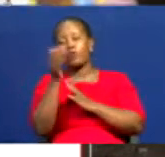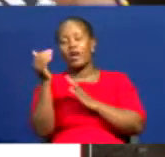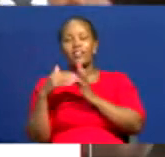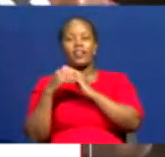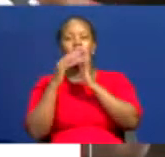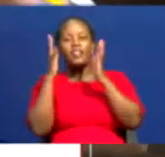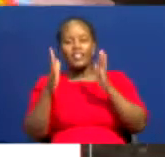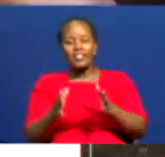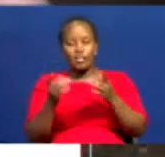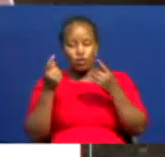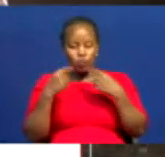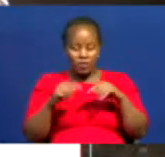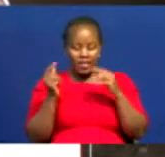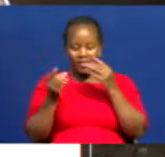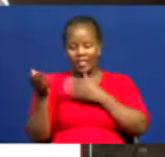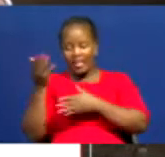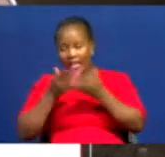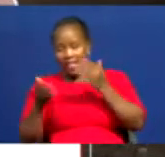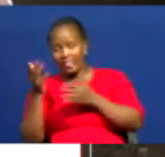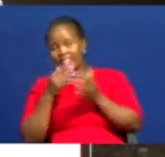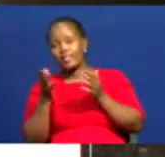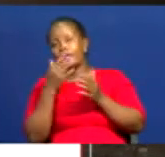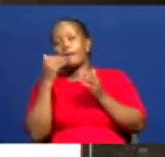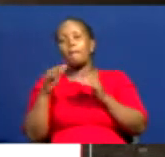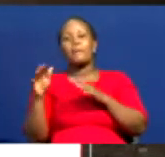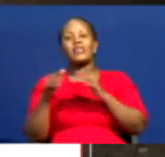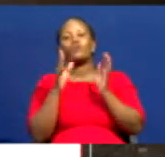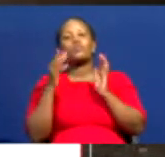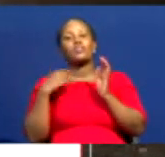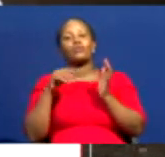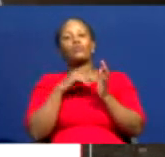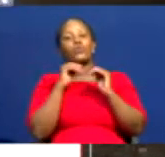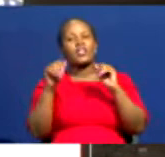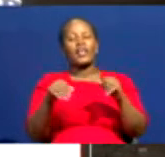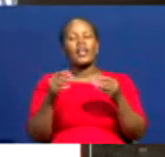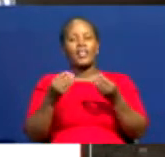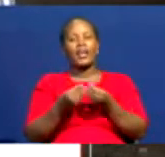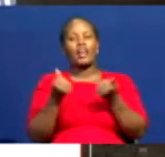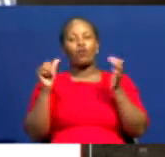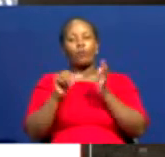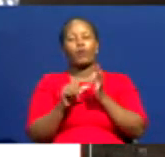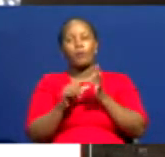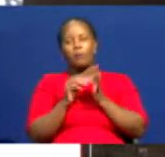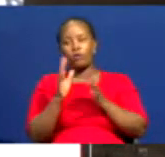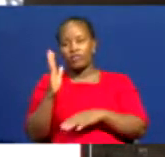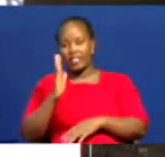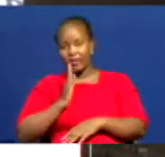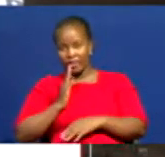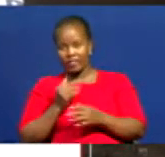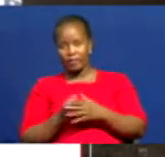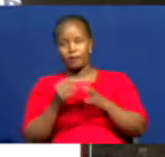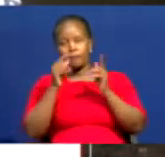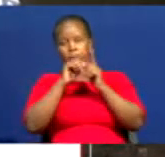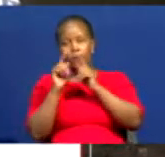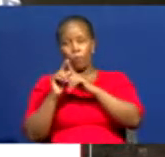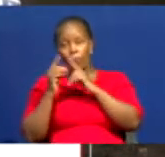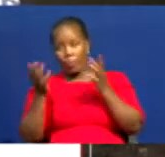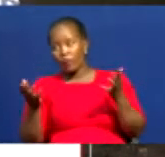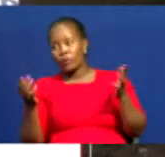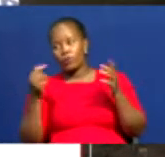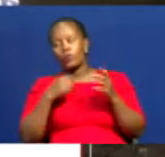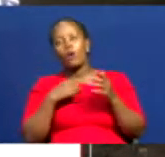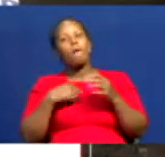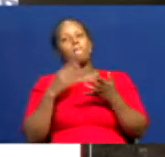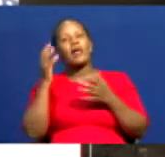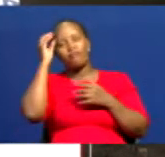engaging on the best ways we can handle this insecurity. And I think I am very